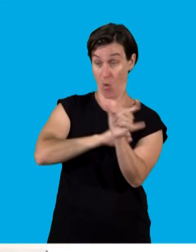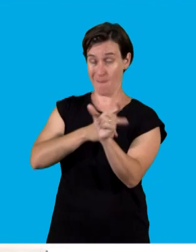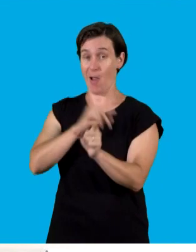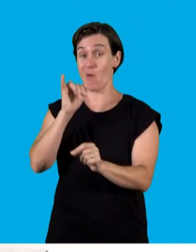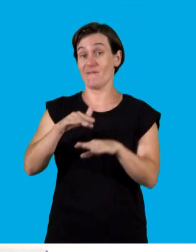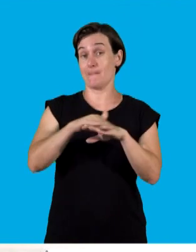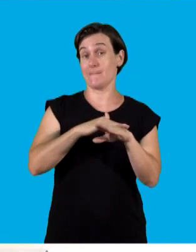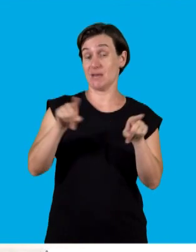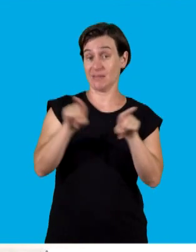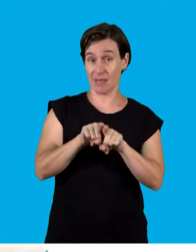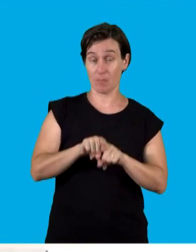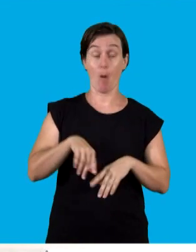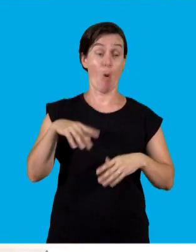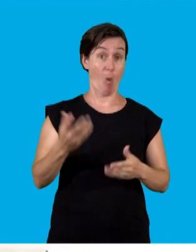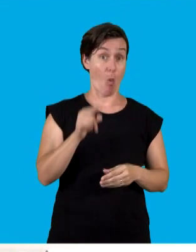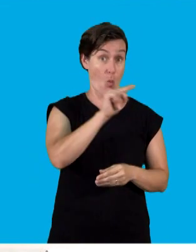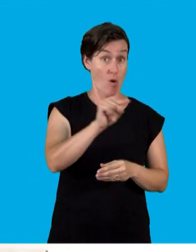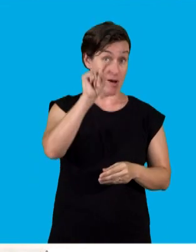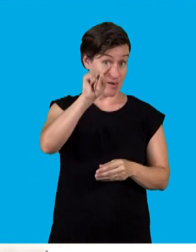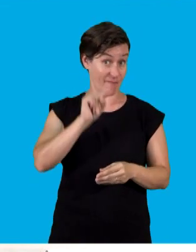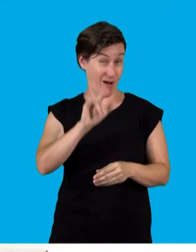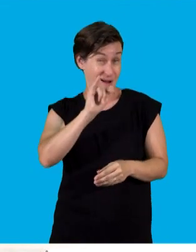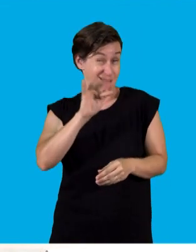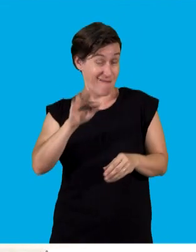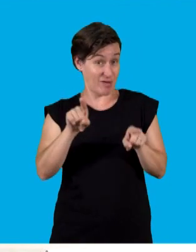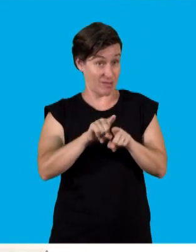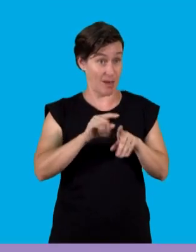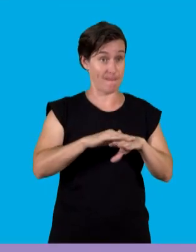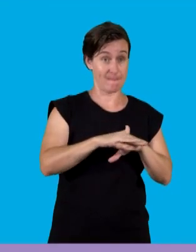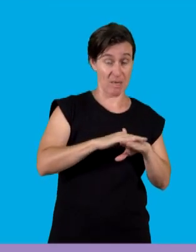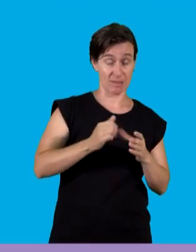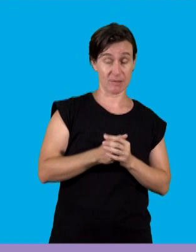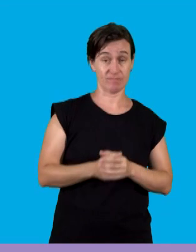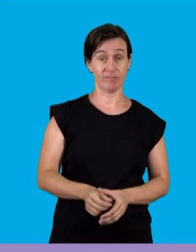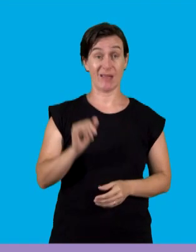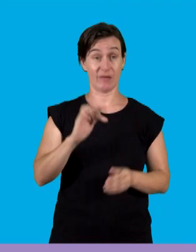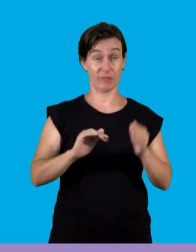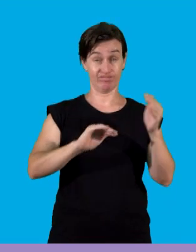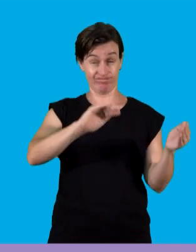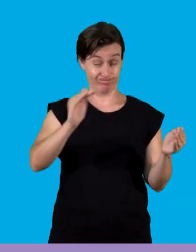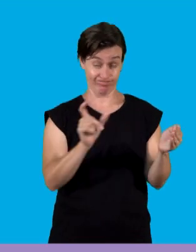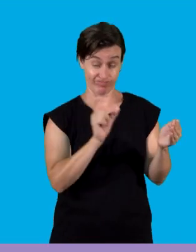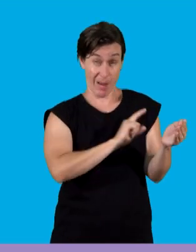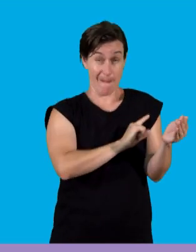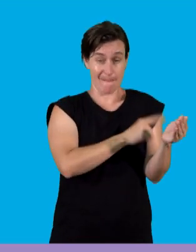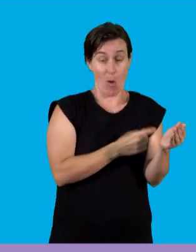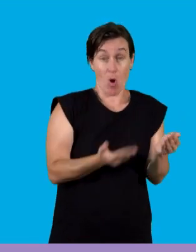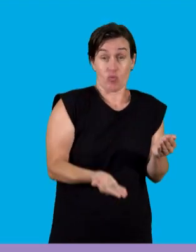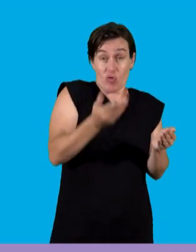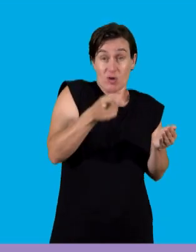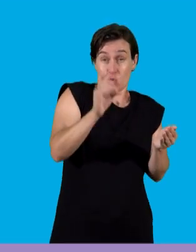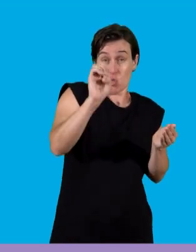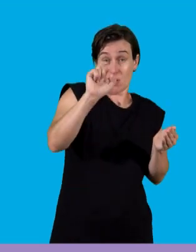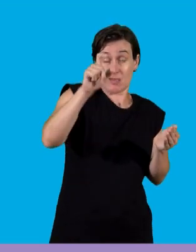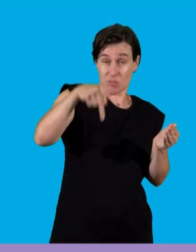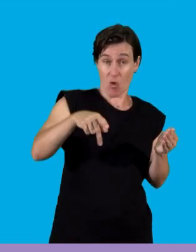base, division of powers of the same base, raising a power to a given